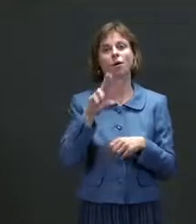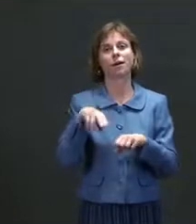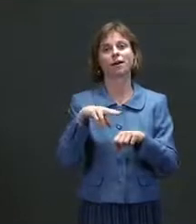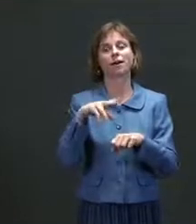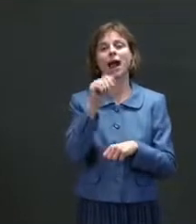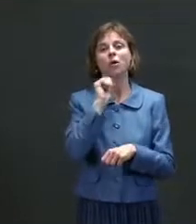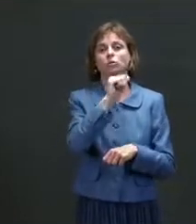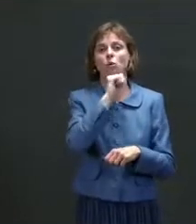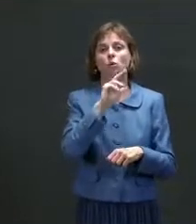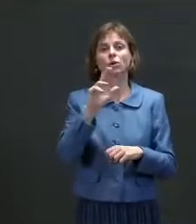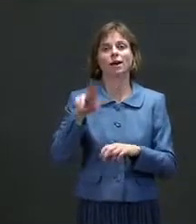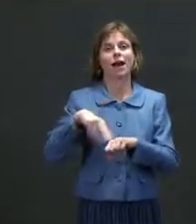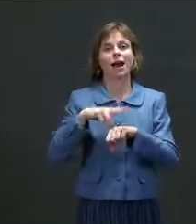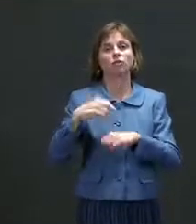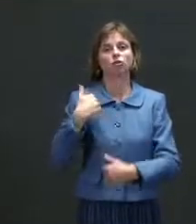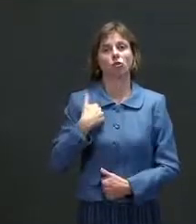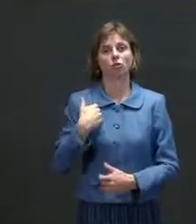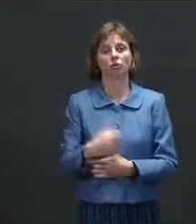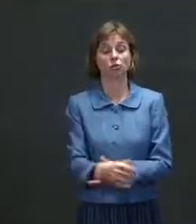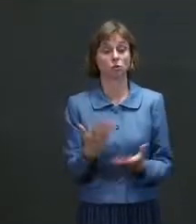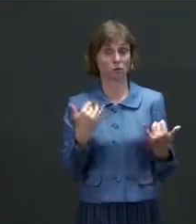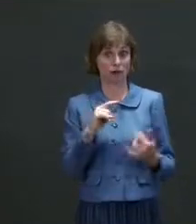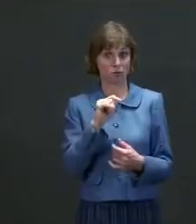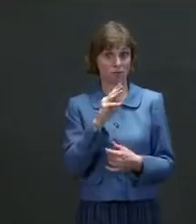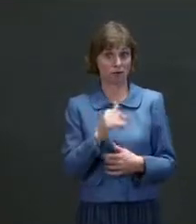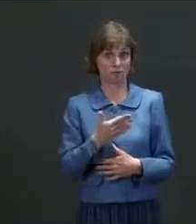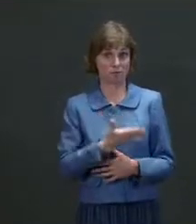McGuire. So I'm going to turn it over to Tammy.